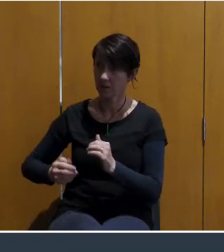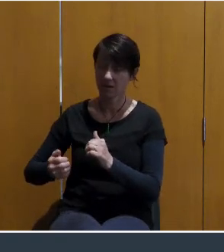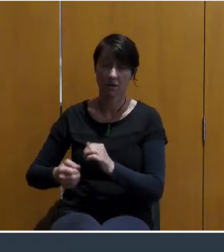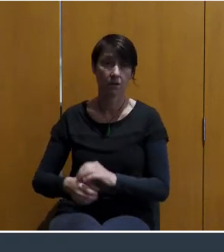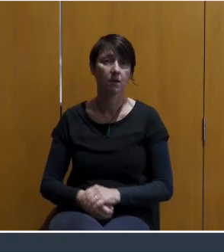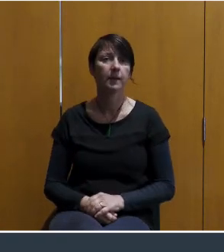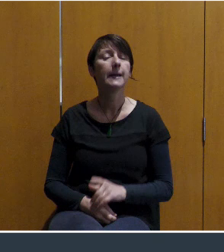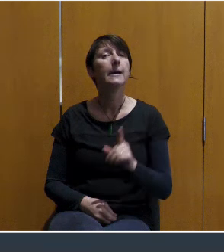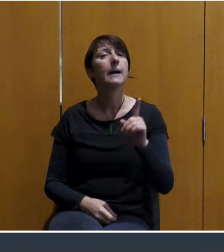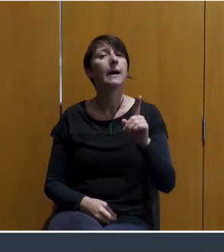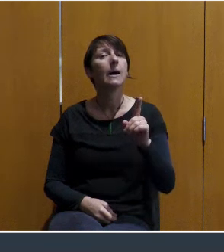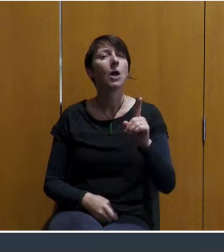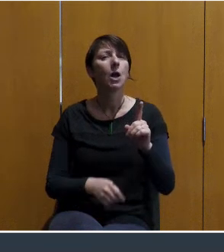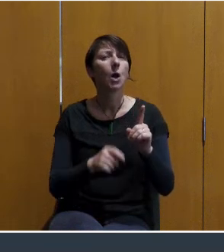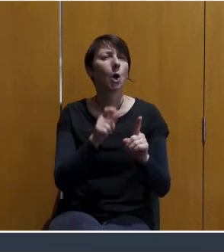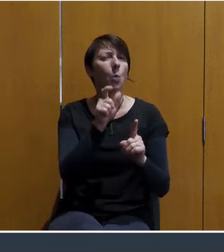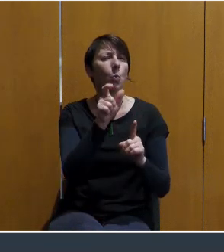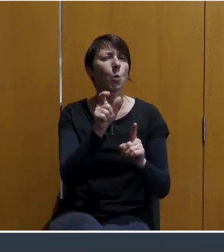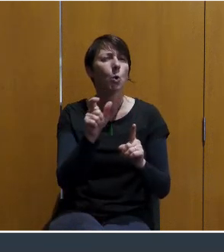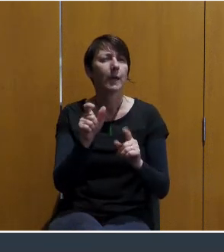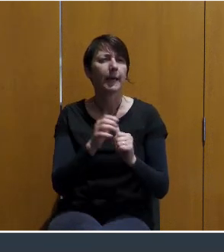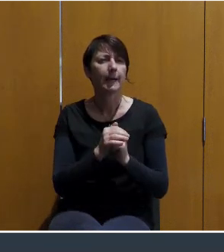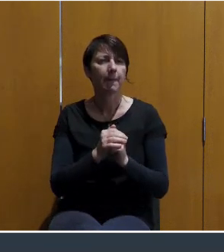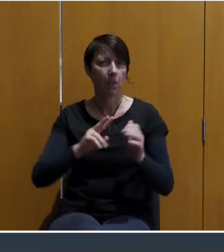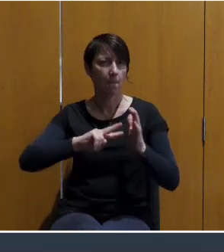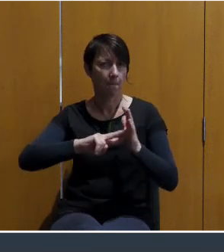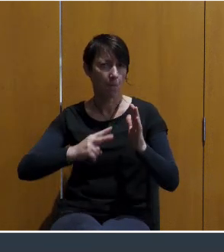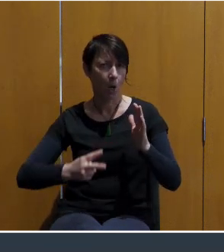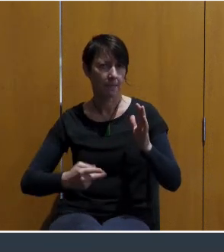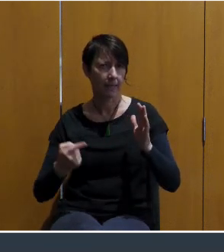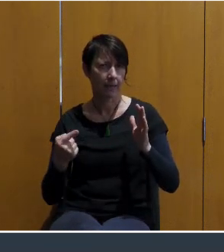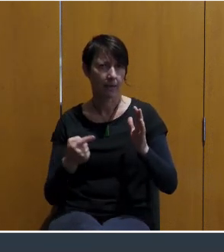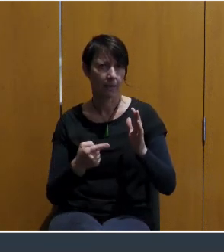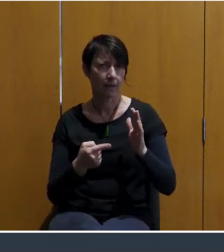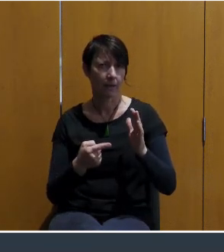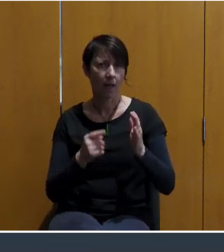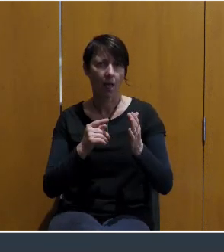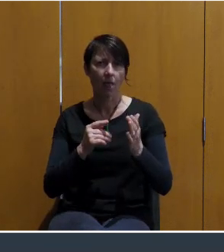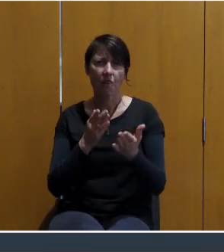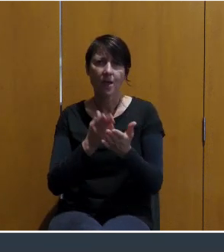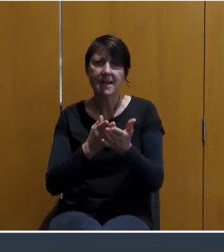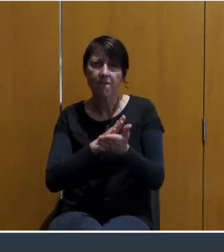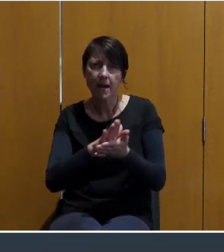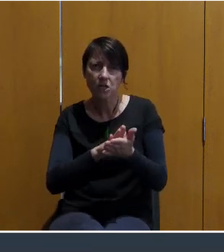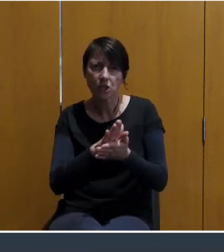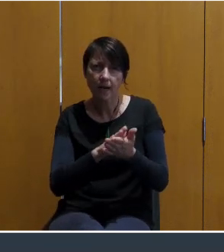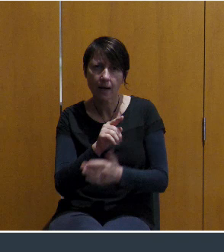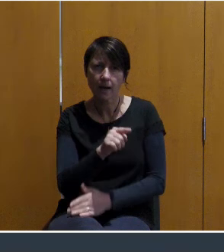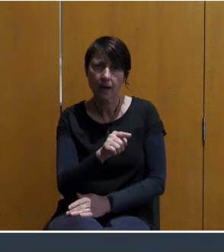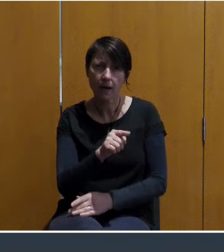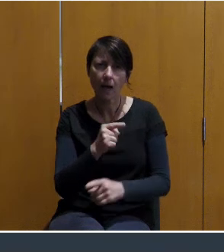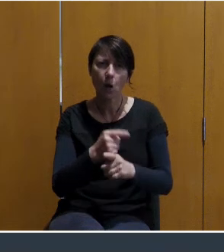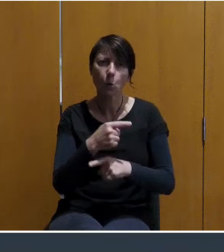Your Worship, just one wording question in the policy. In the definitions section where we talk about keep